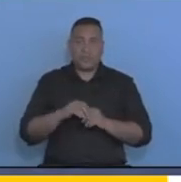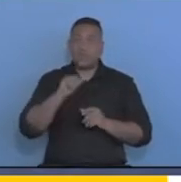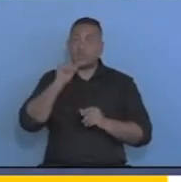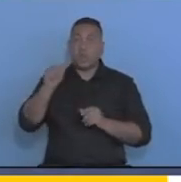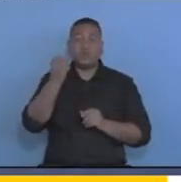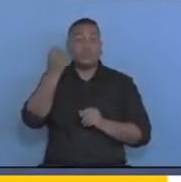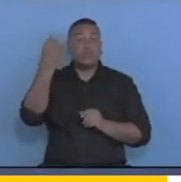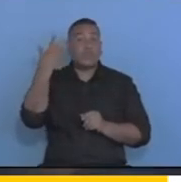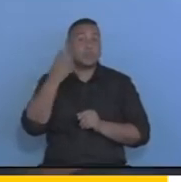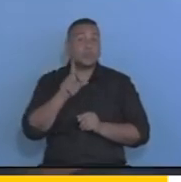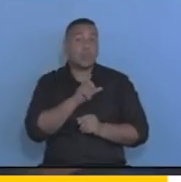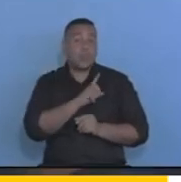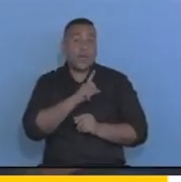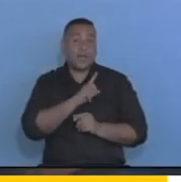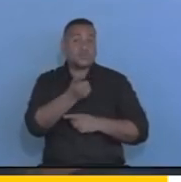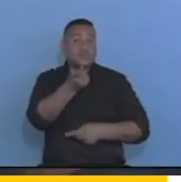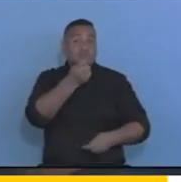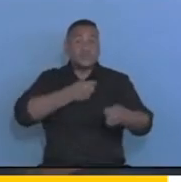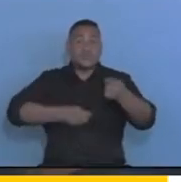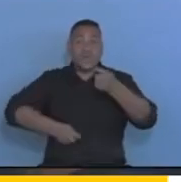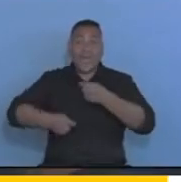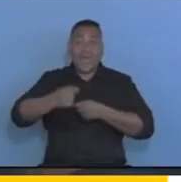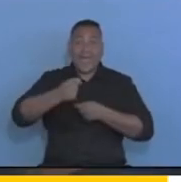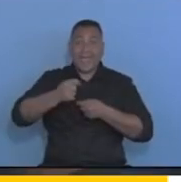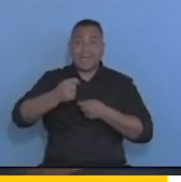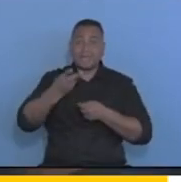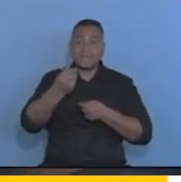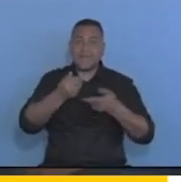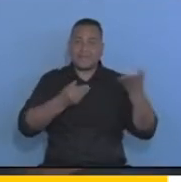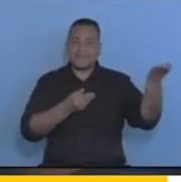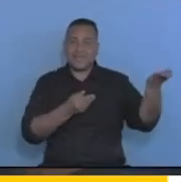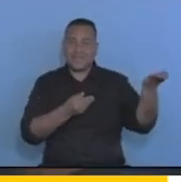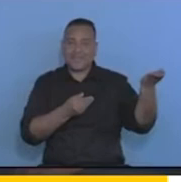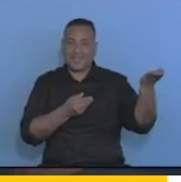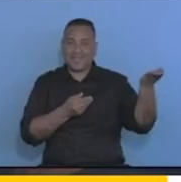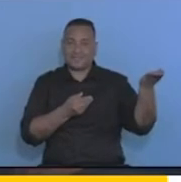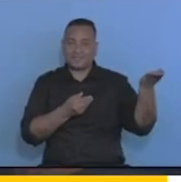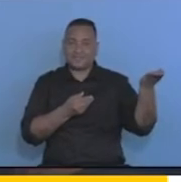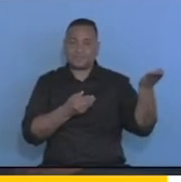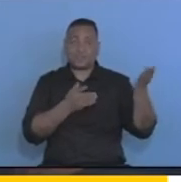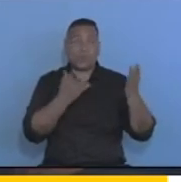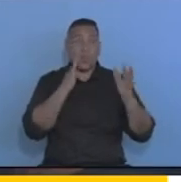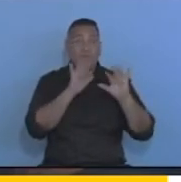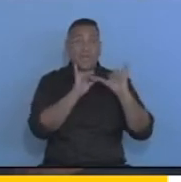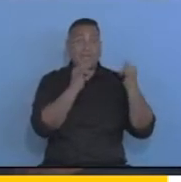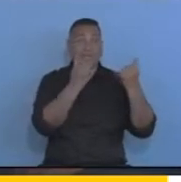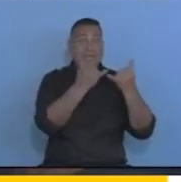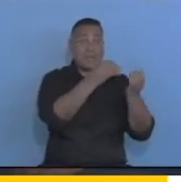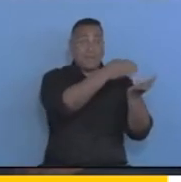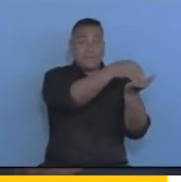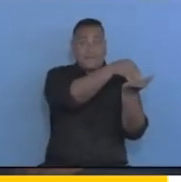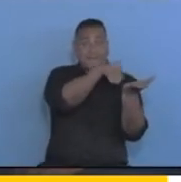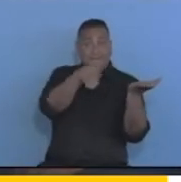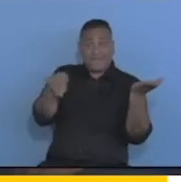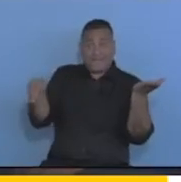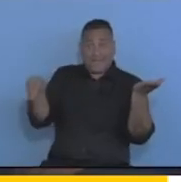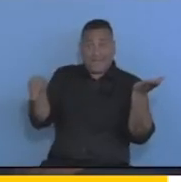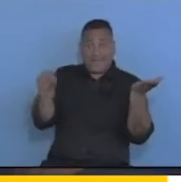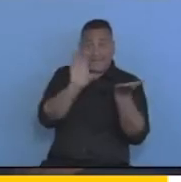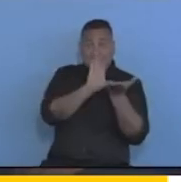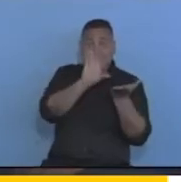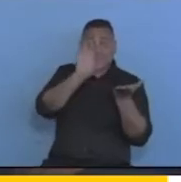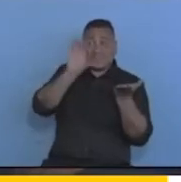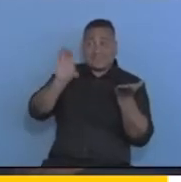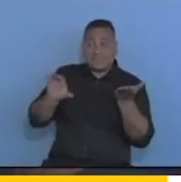training. Definitely. I'm paying, the company pays a levy towards the fund. So if he